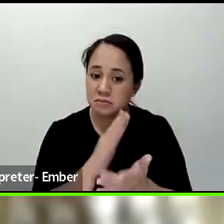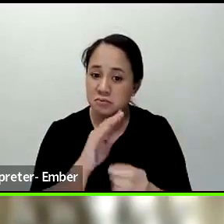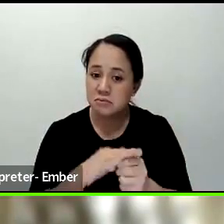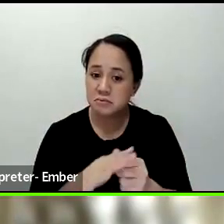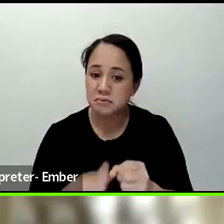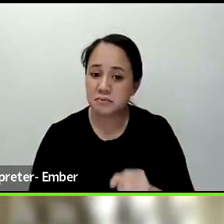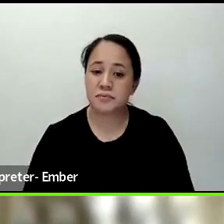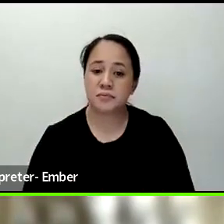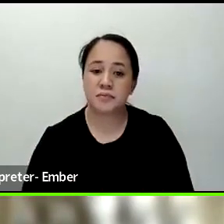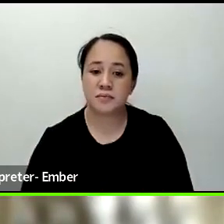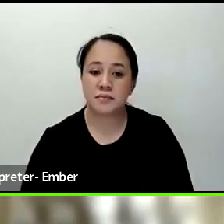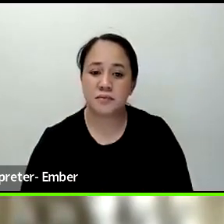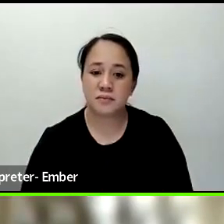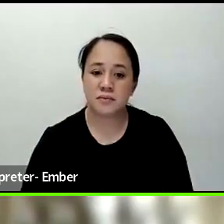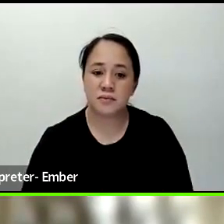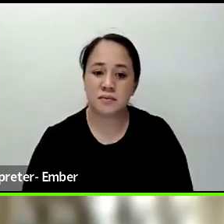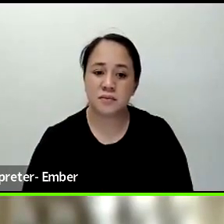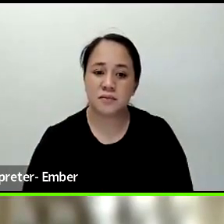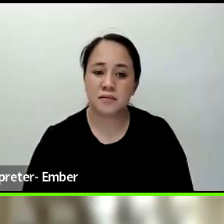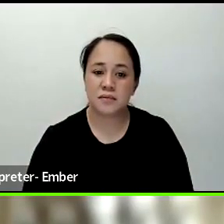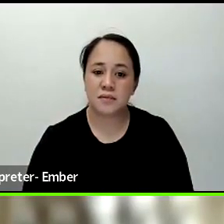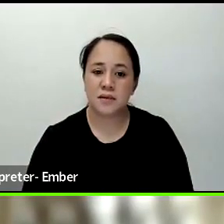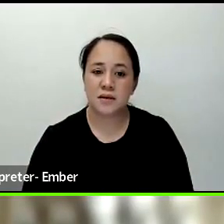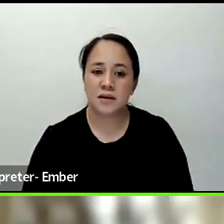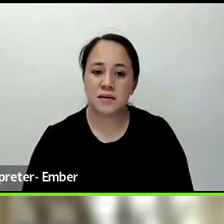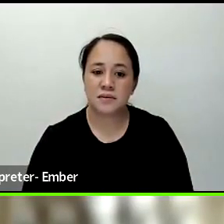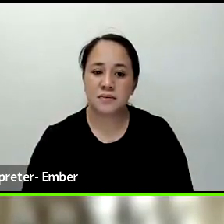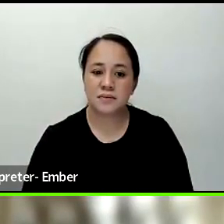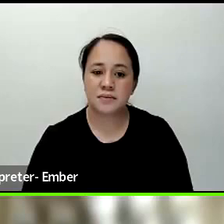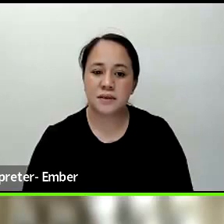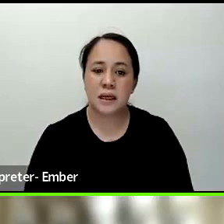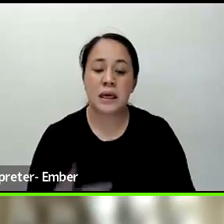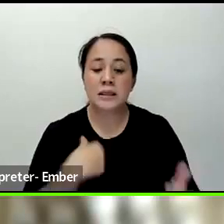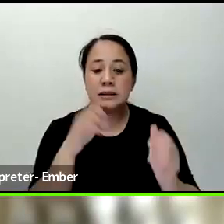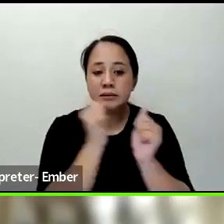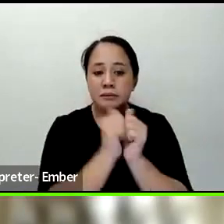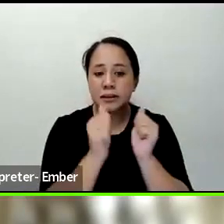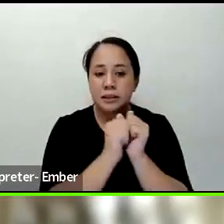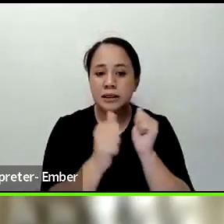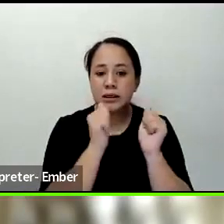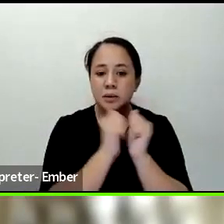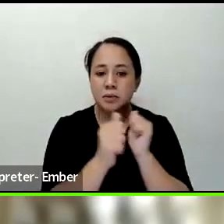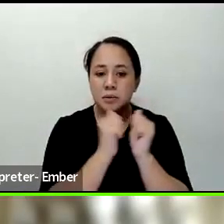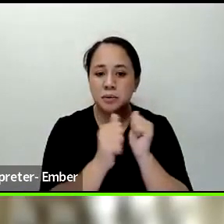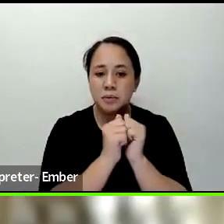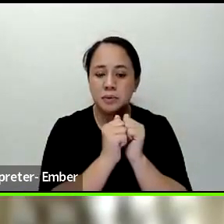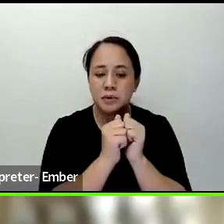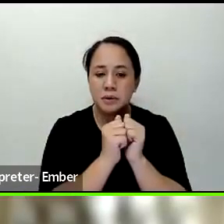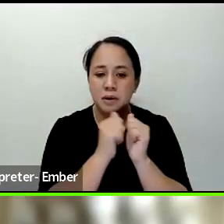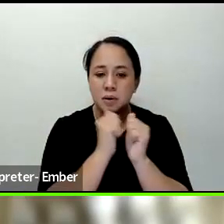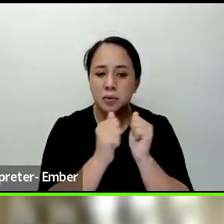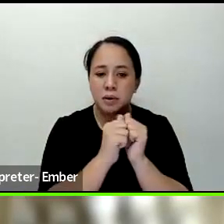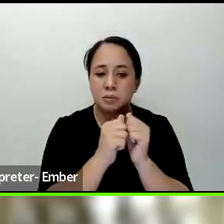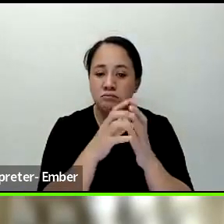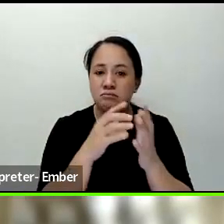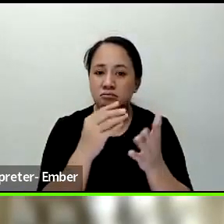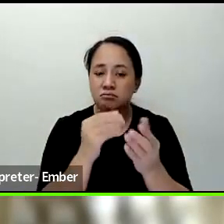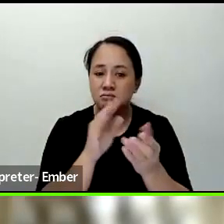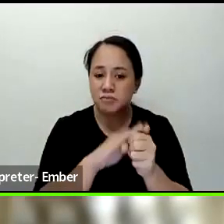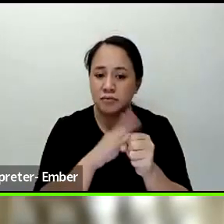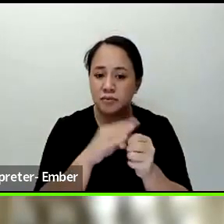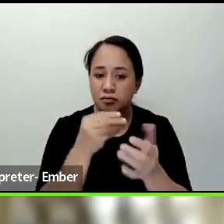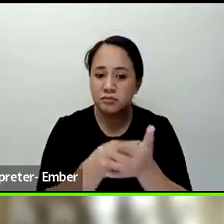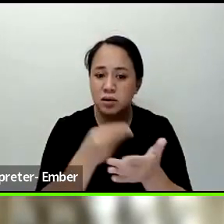Ibig sabihin siguro, we have increasing excess debt, so and we have so much money now supposed to be